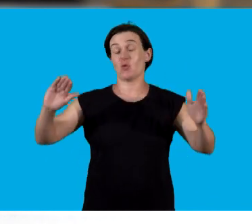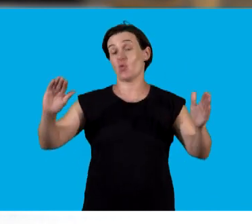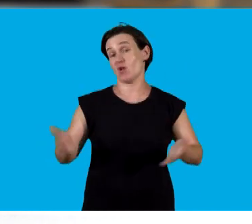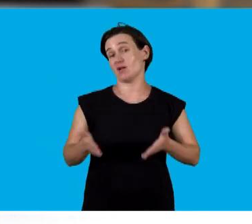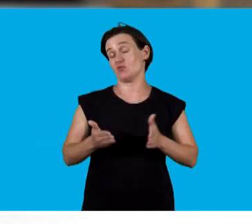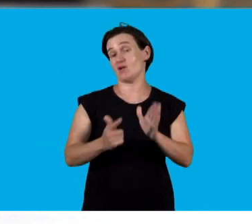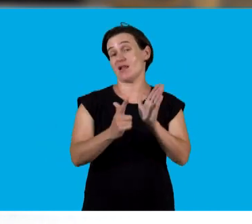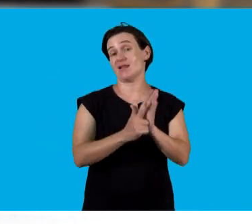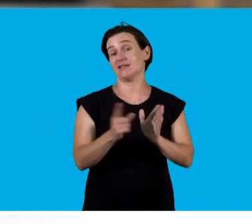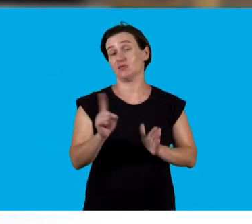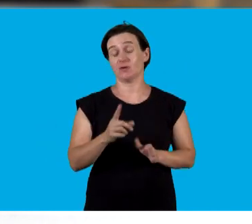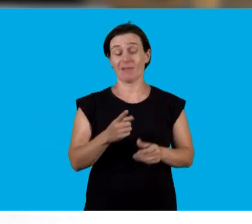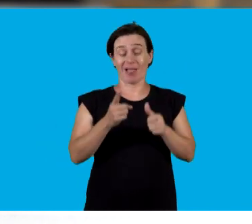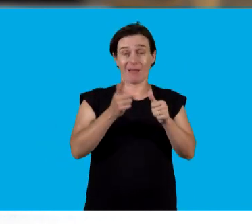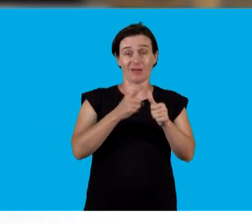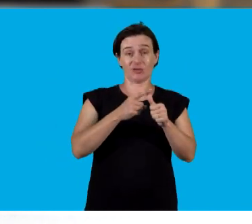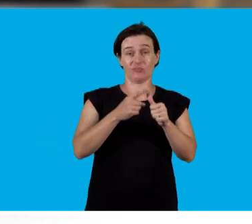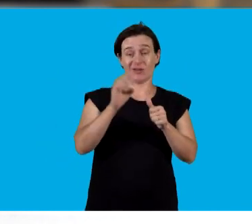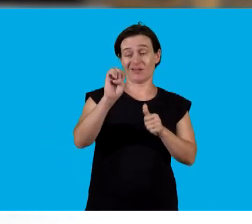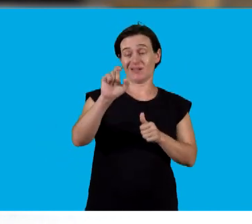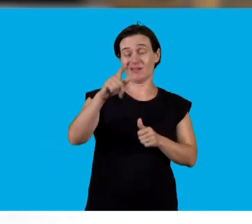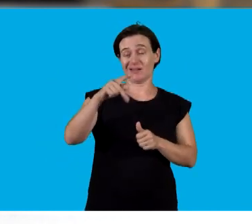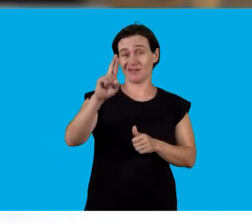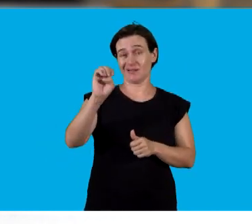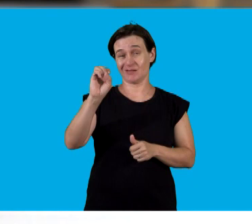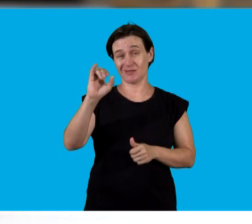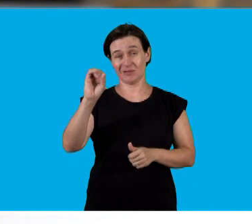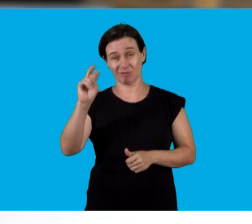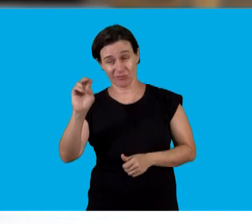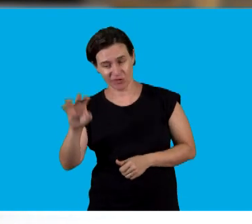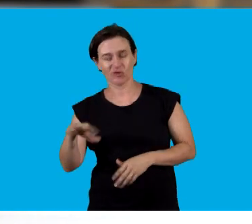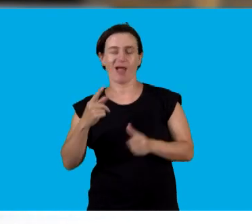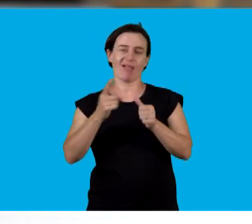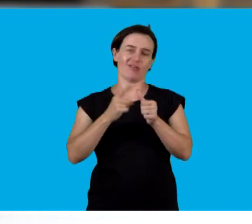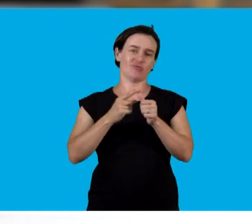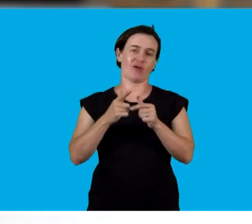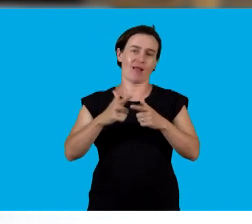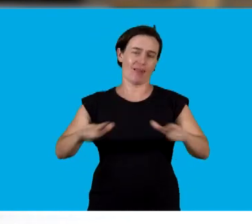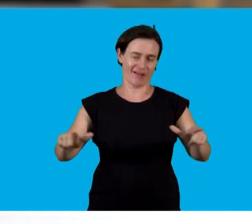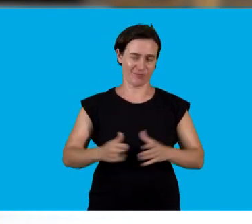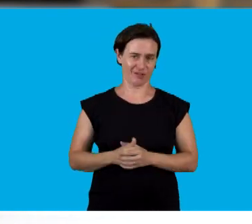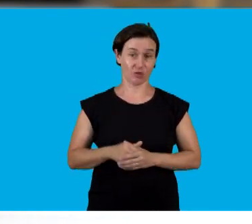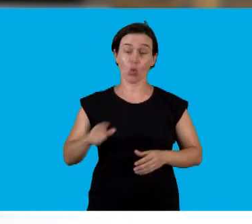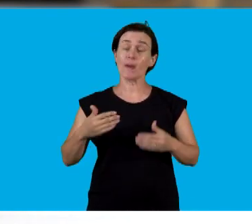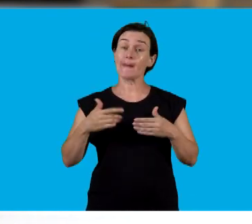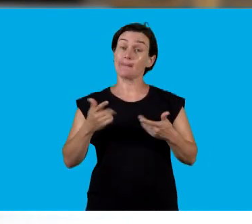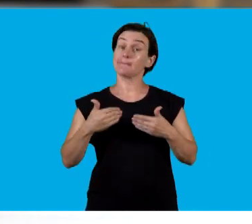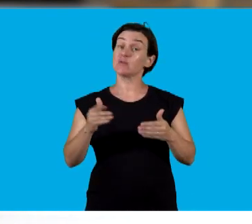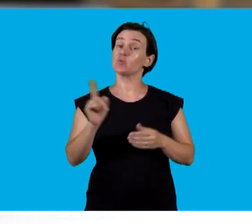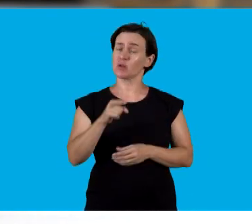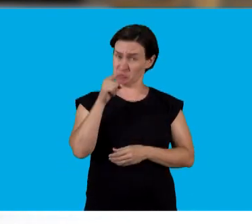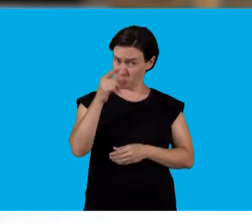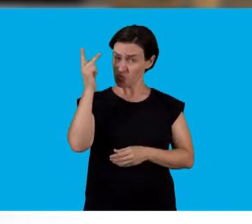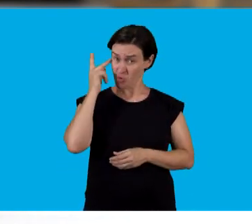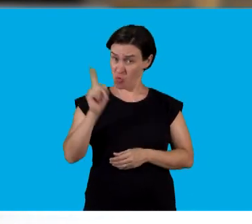Hello learners, and welcome to today's lesson of Algebraic Expressions, Algebraic Language. Let's start off our lesson with